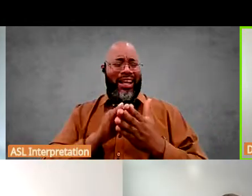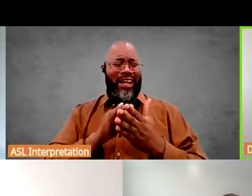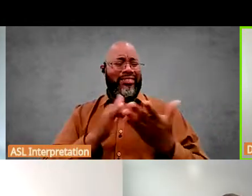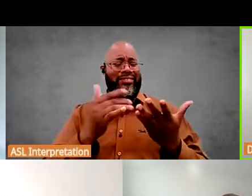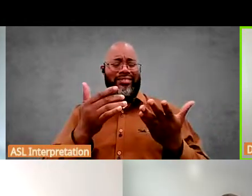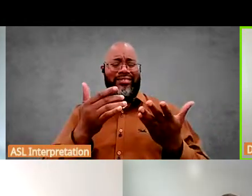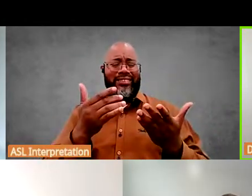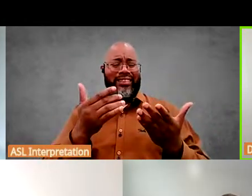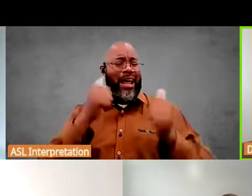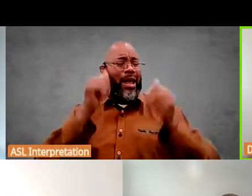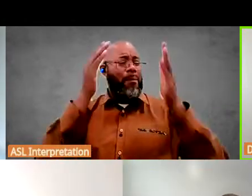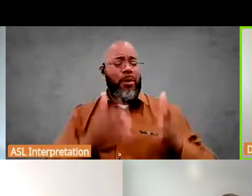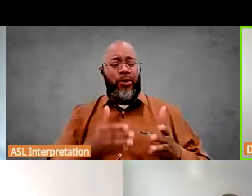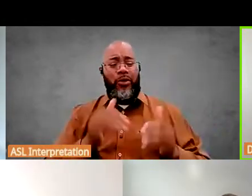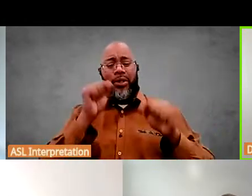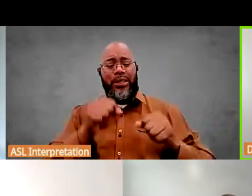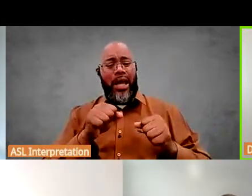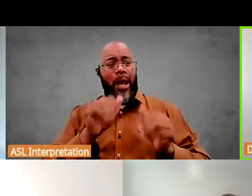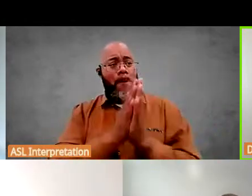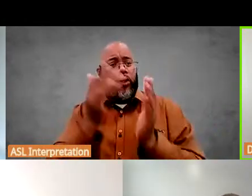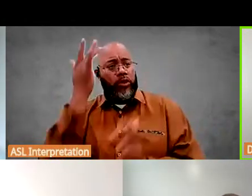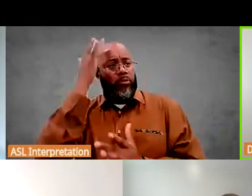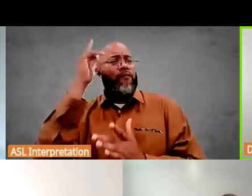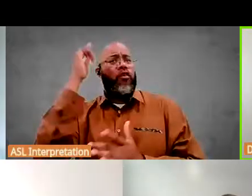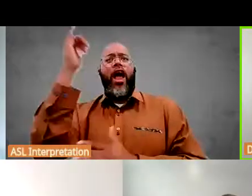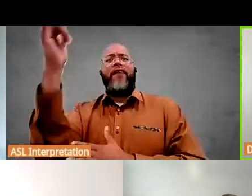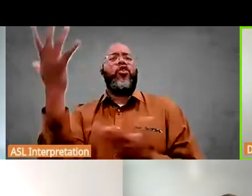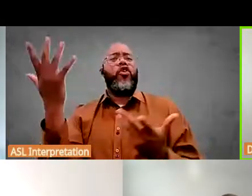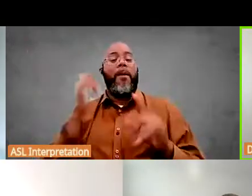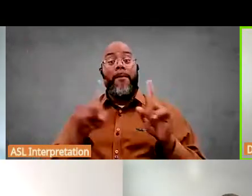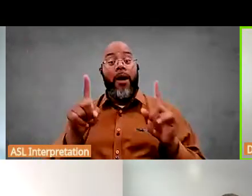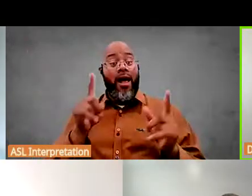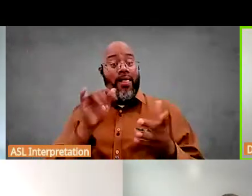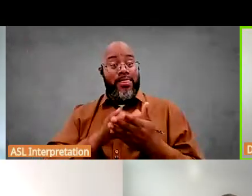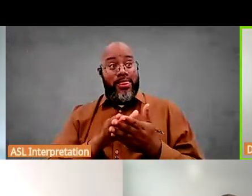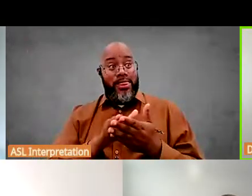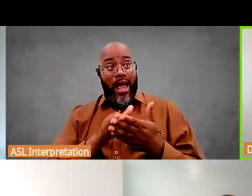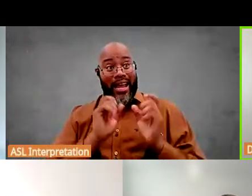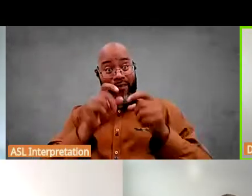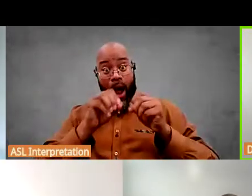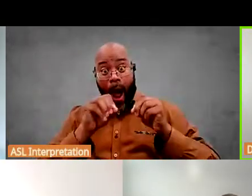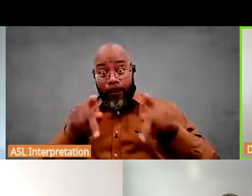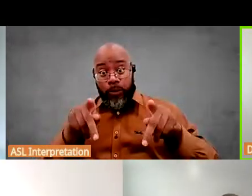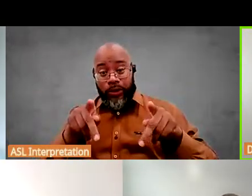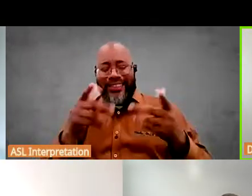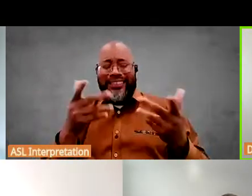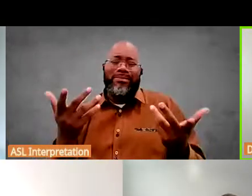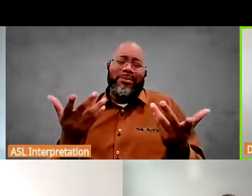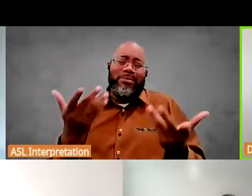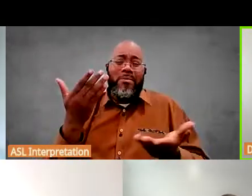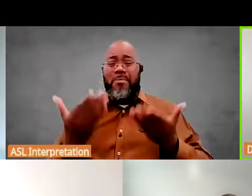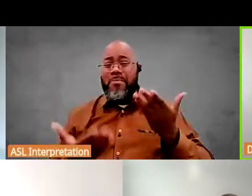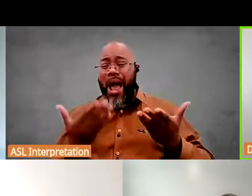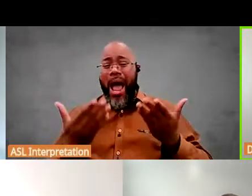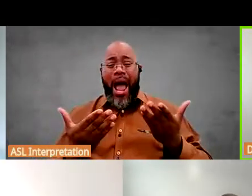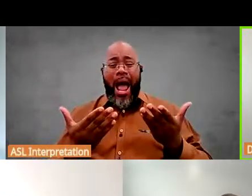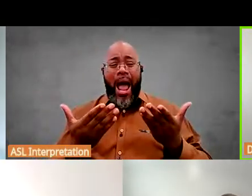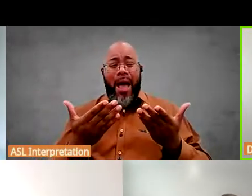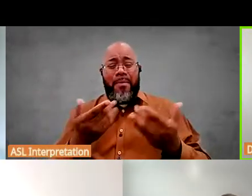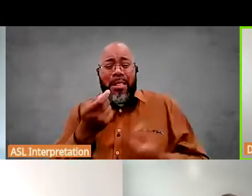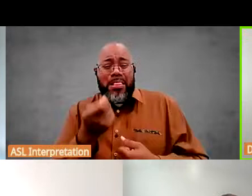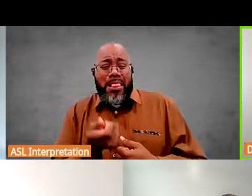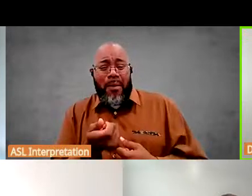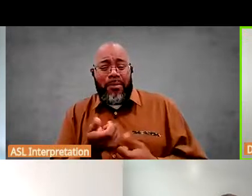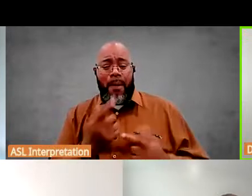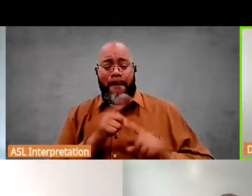term. Anyone, you can be book smart forever. But will that open doors for you? Yeah, well, maybe your foot right there. But